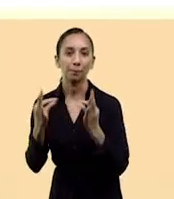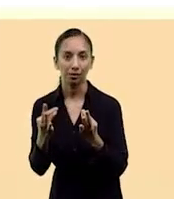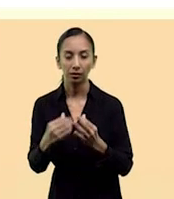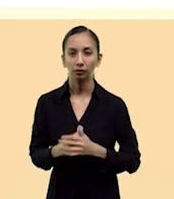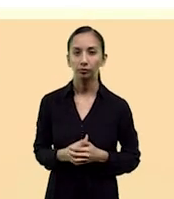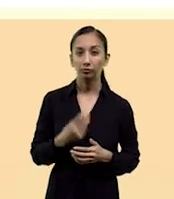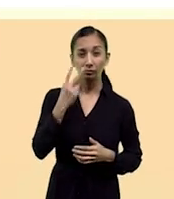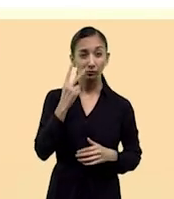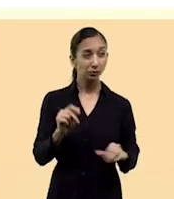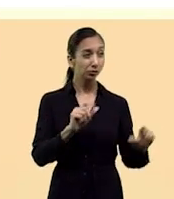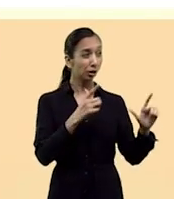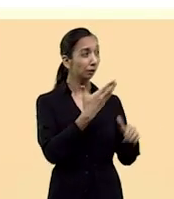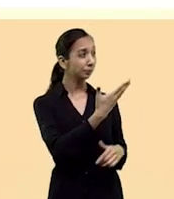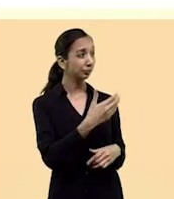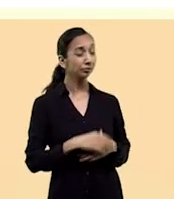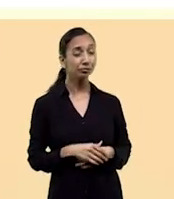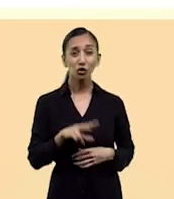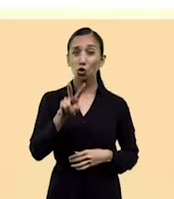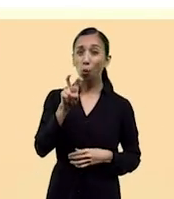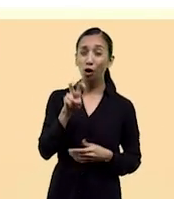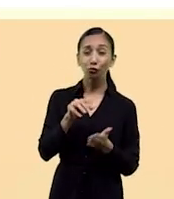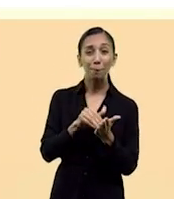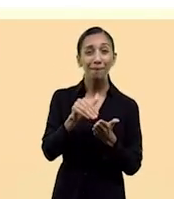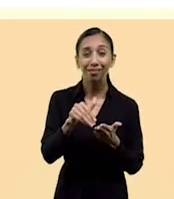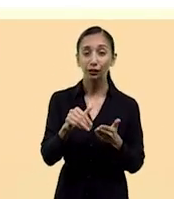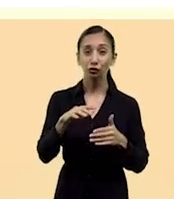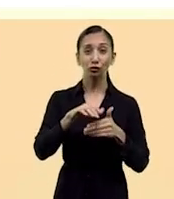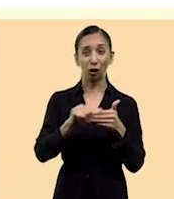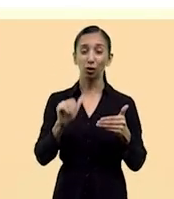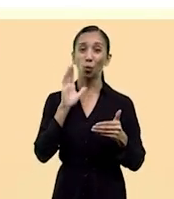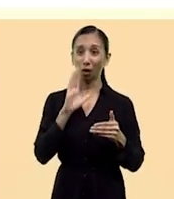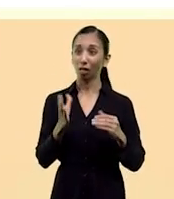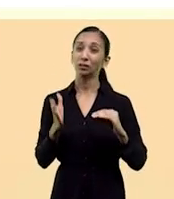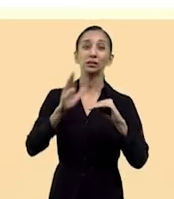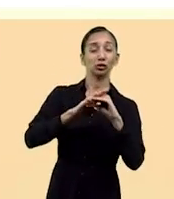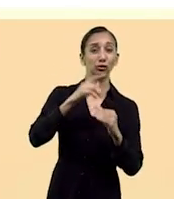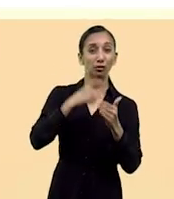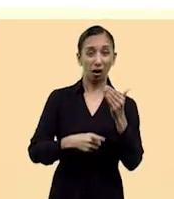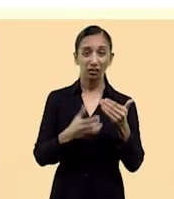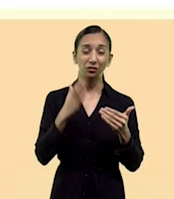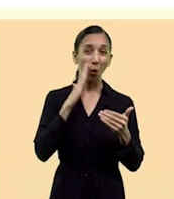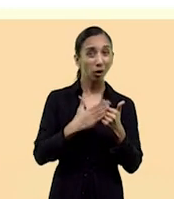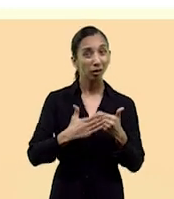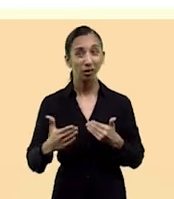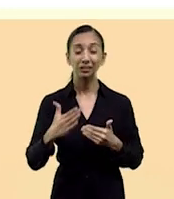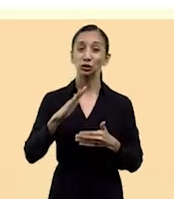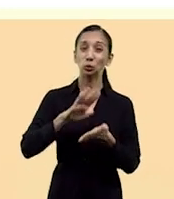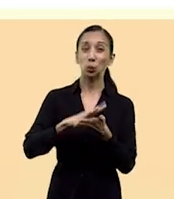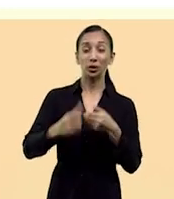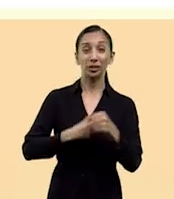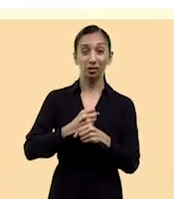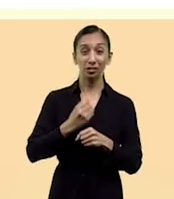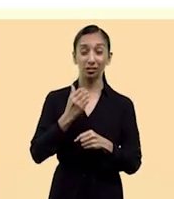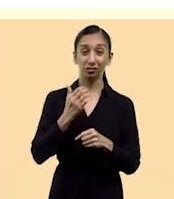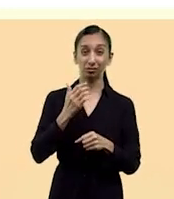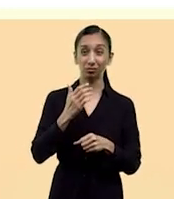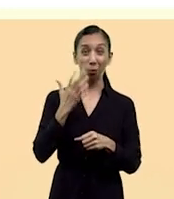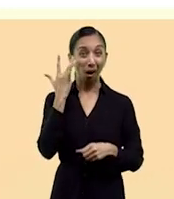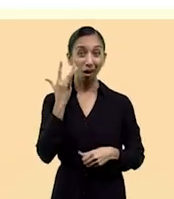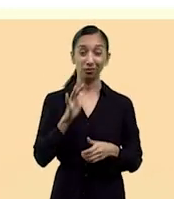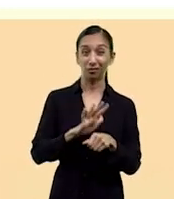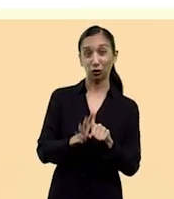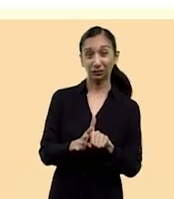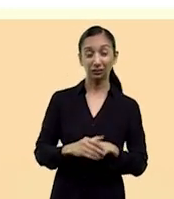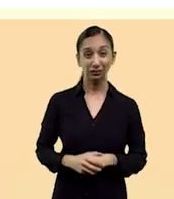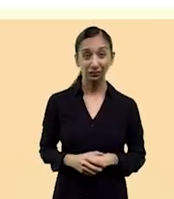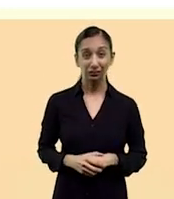shows, we're expecting to incur almost $200 million in additional costs during the remainder of this school year because of the virus. It'll